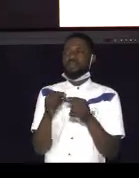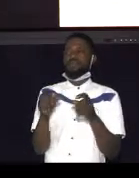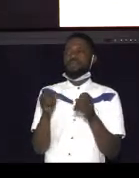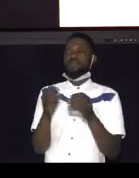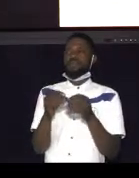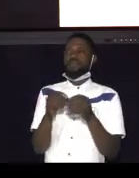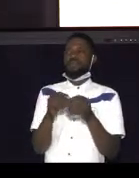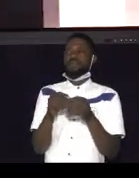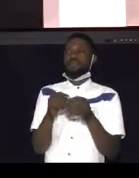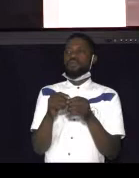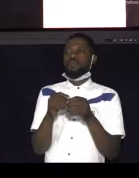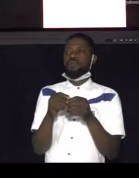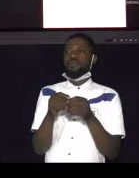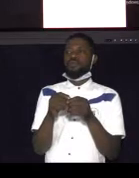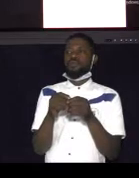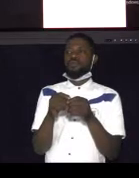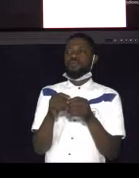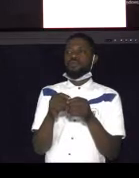So